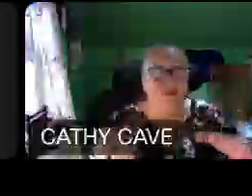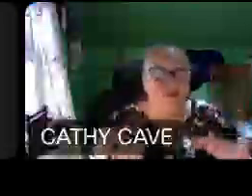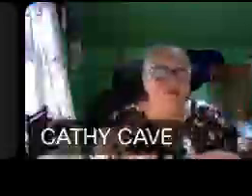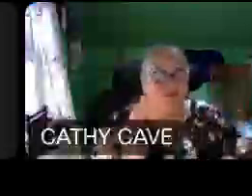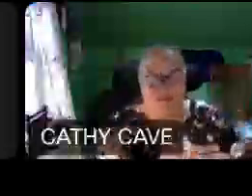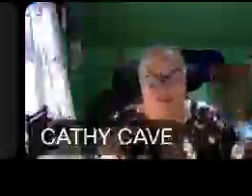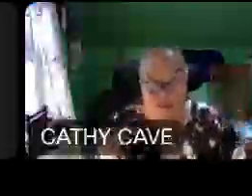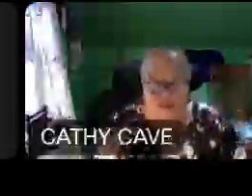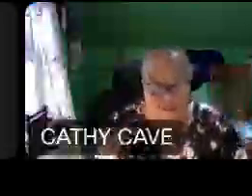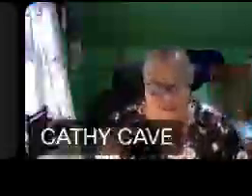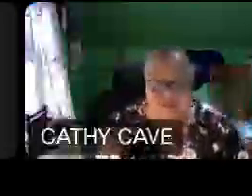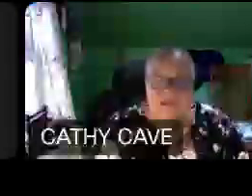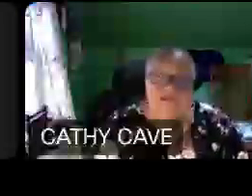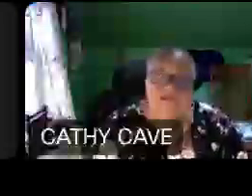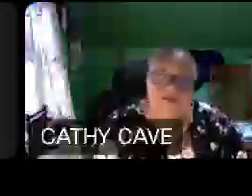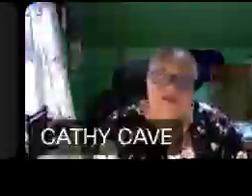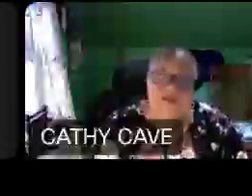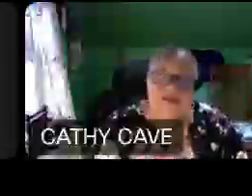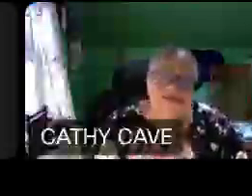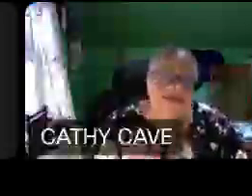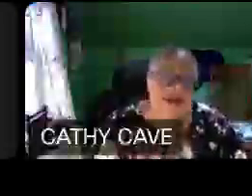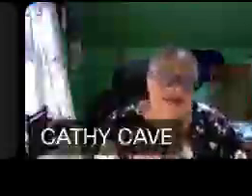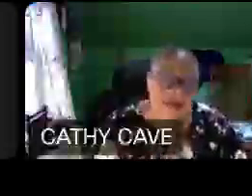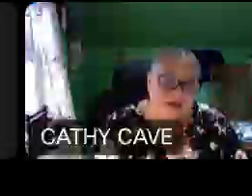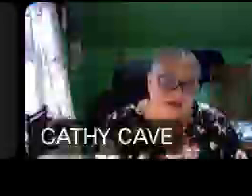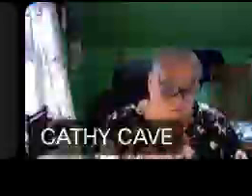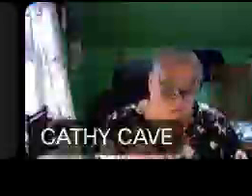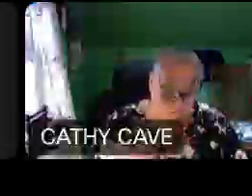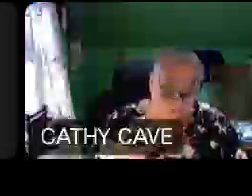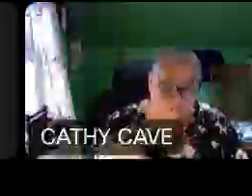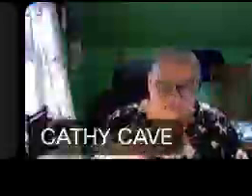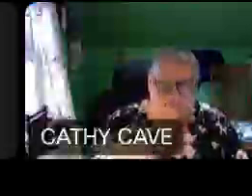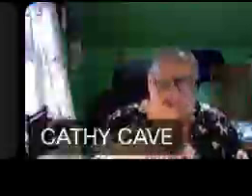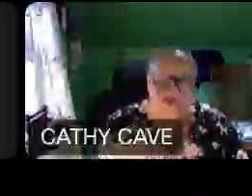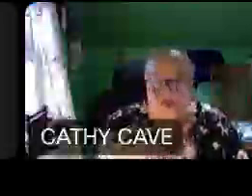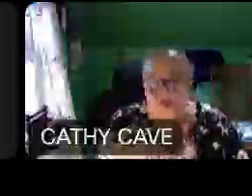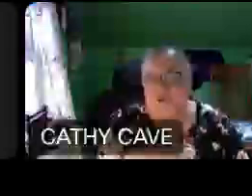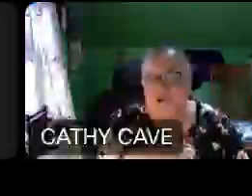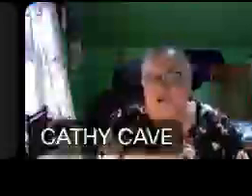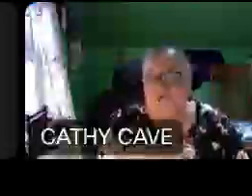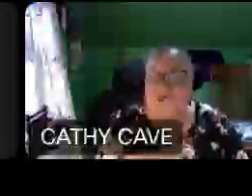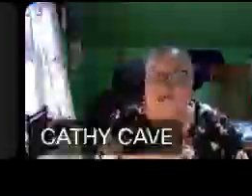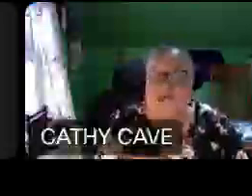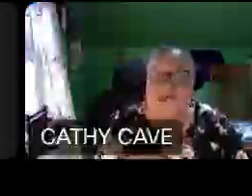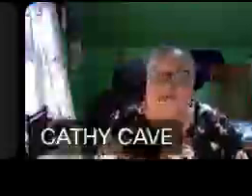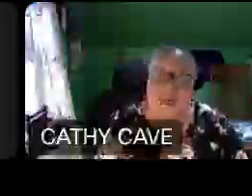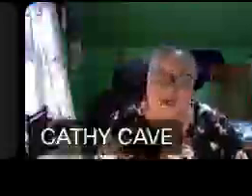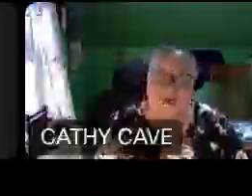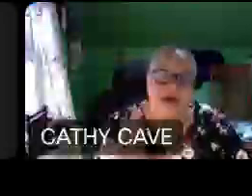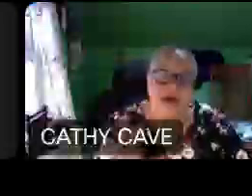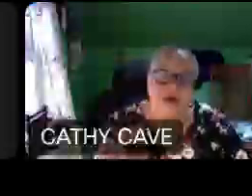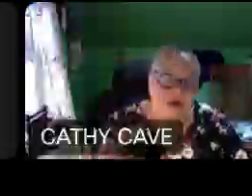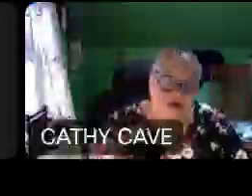oh my goodness, you can't break these rules. So it's really not about this monitoring. It really is